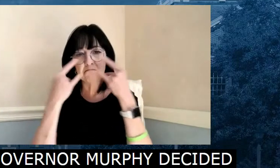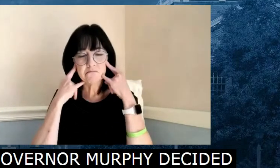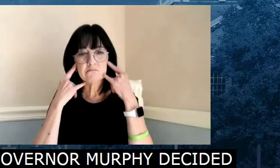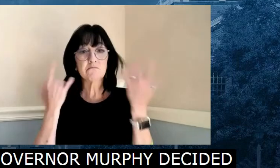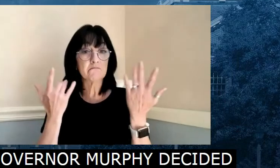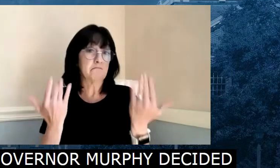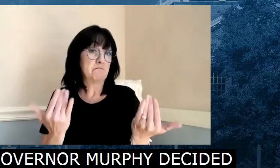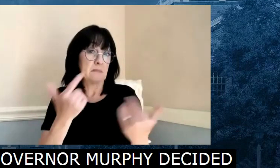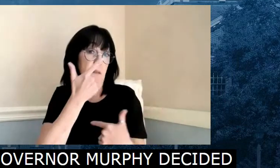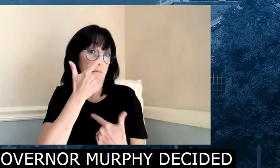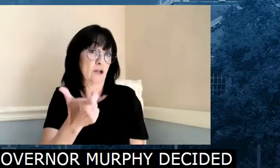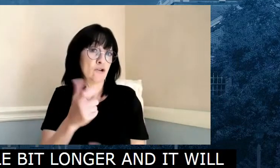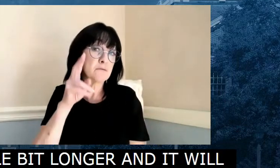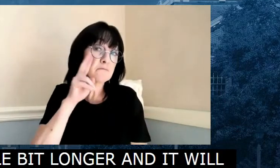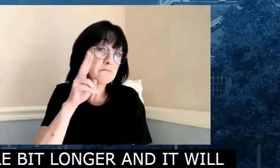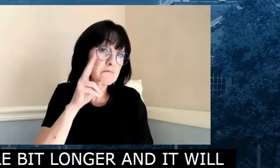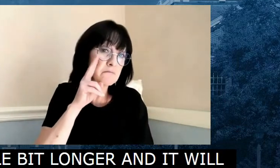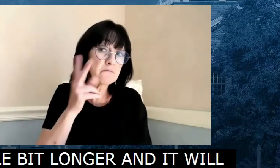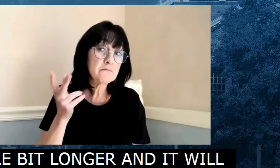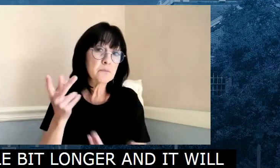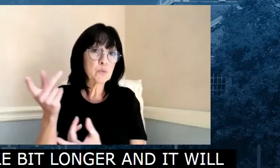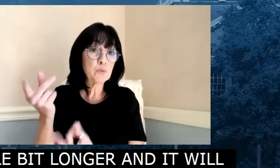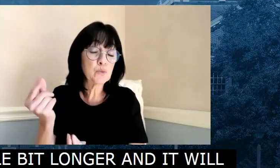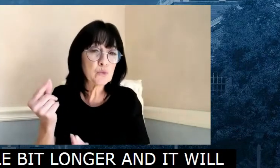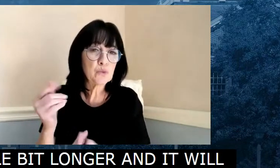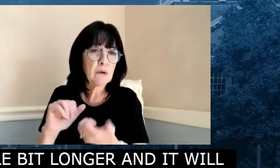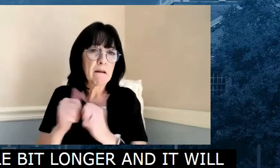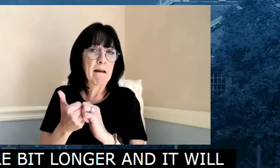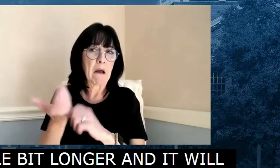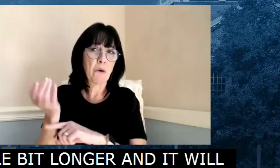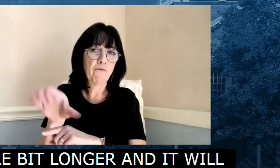how they do with the enforcement there and how they do with compliance.